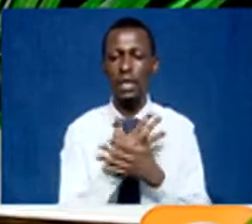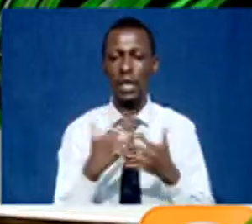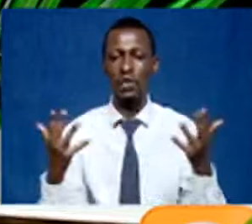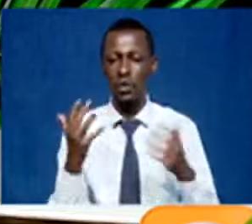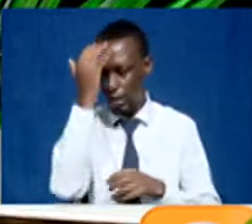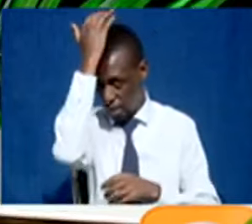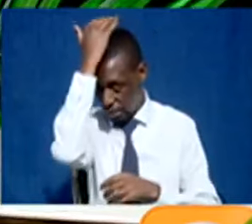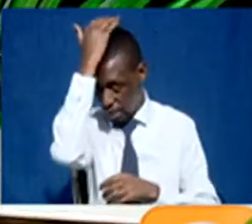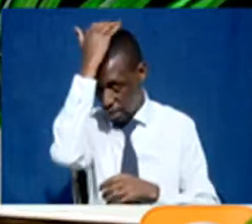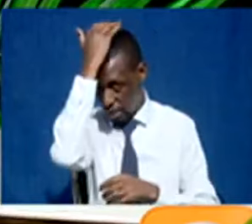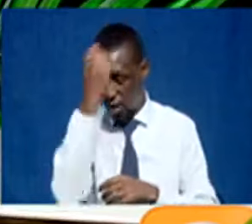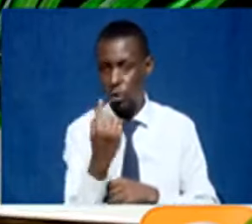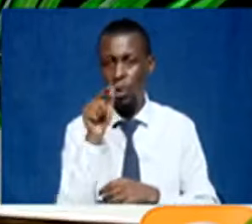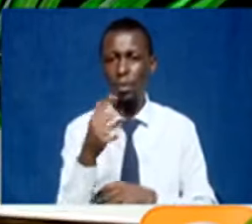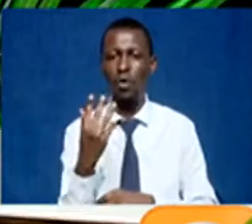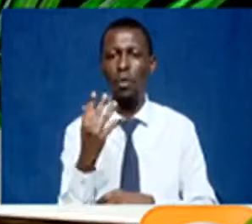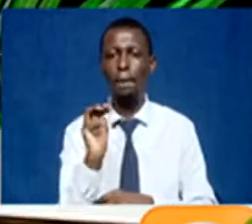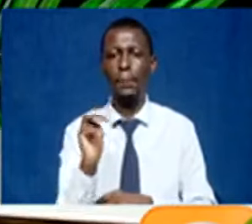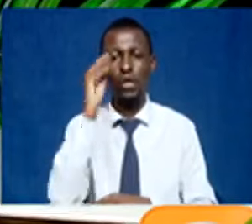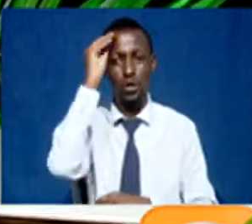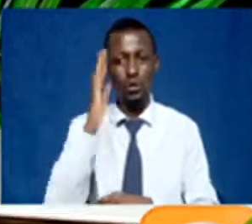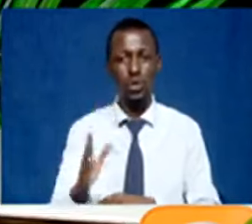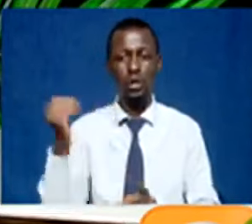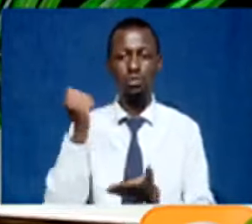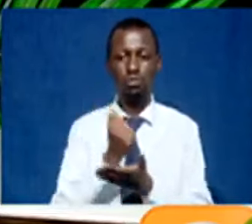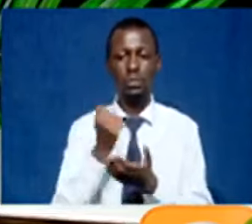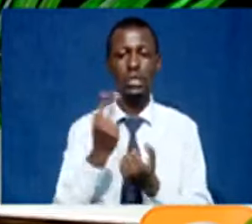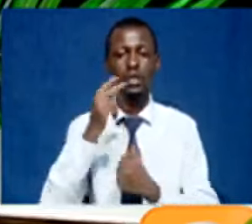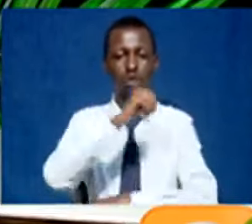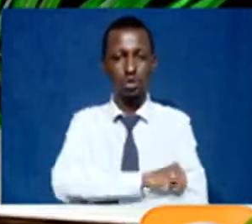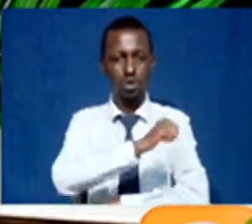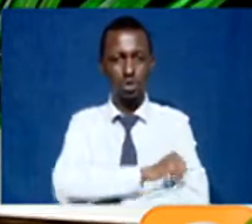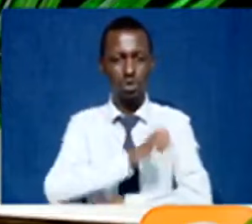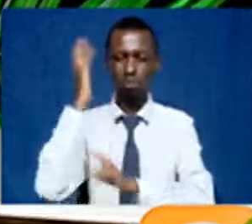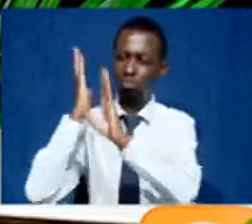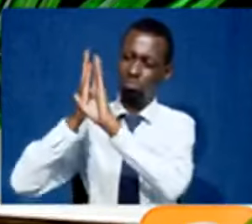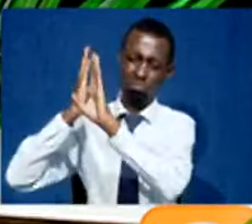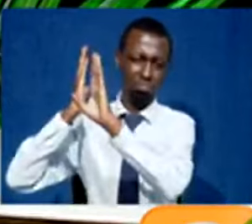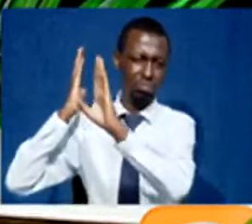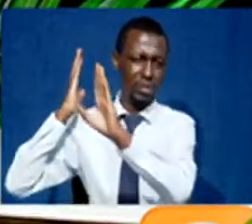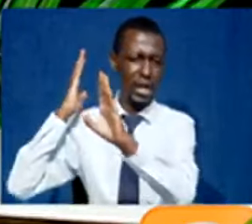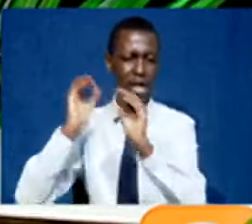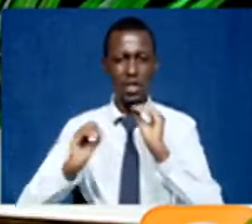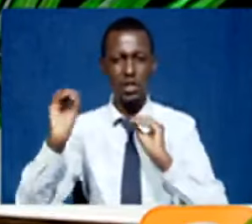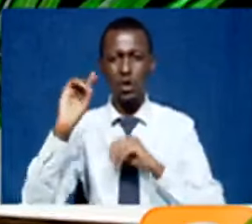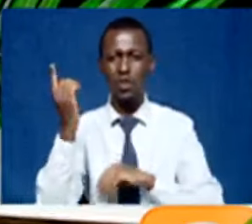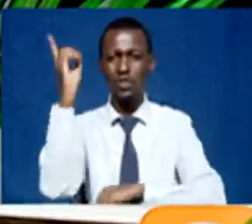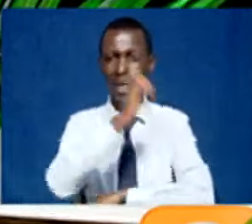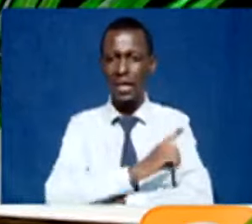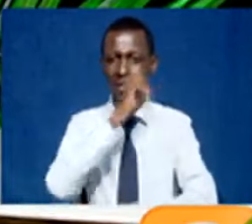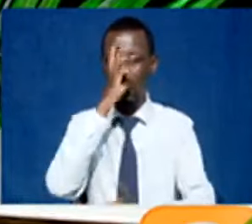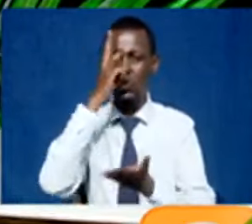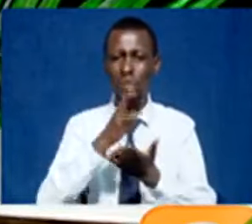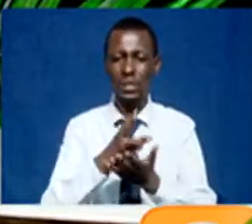exercise that will see over 1.4 million learners admitted to secondary schools. Long queues were witnessed during the first day, but even as the Form